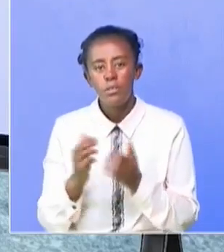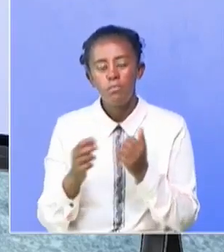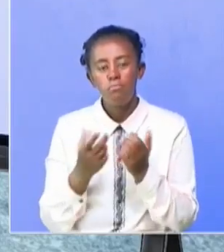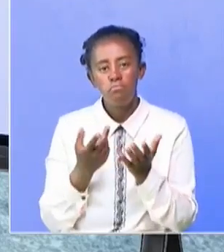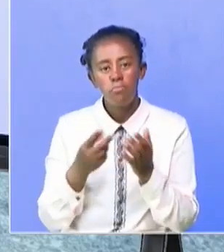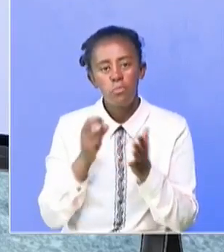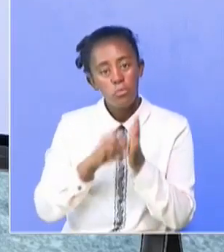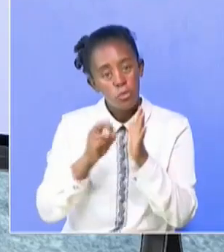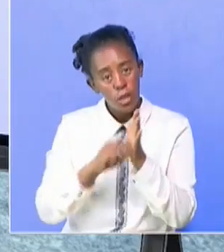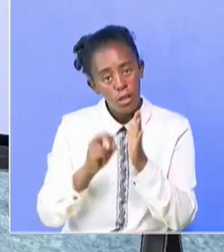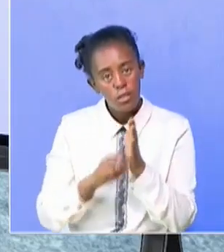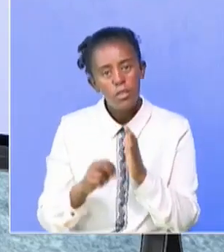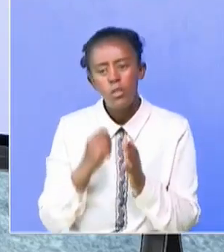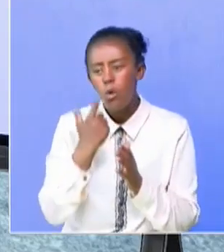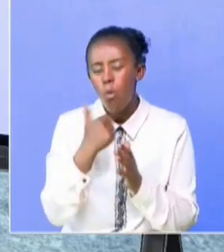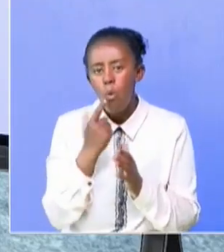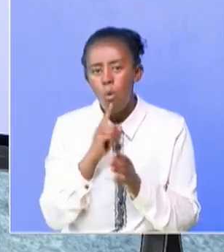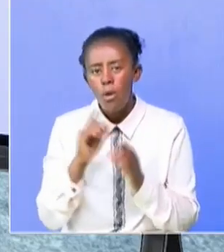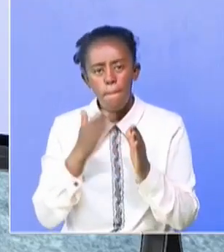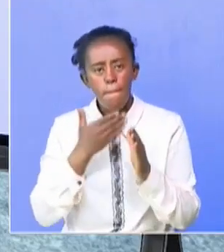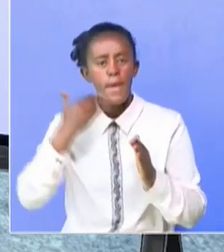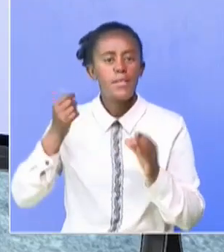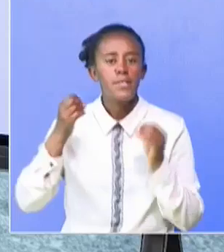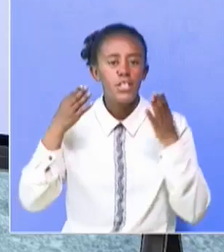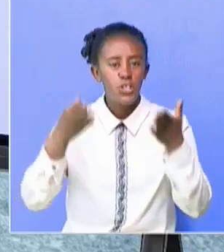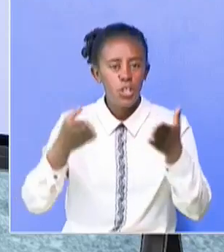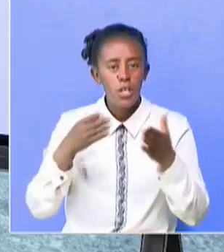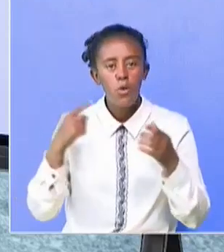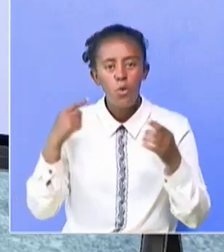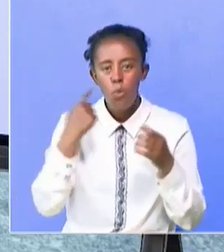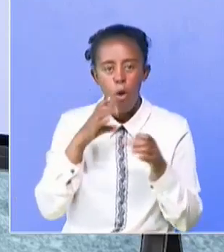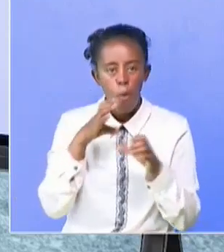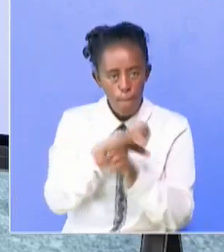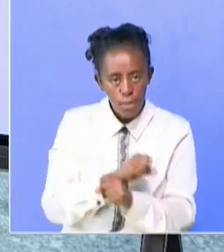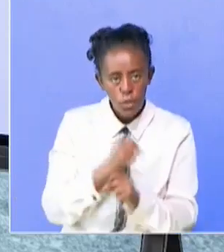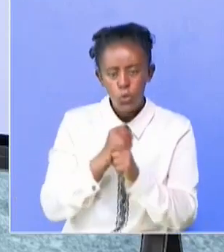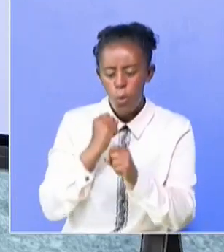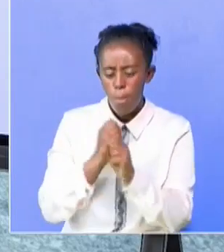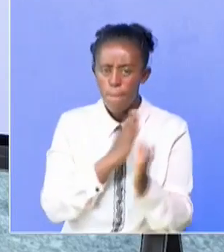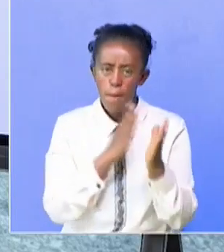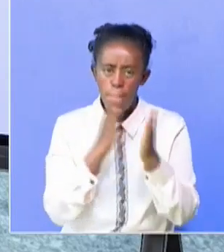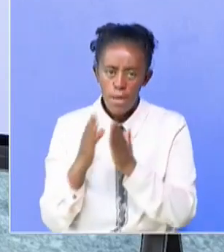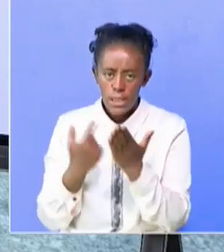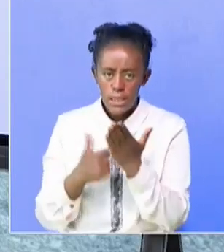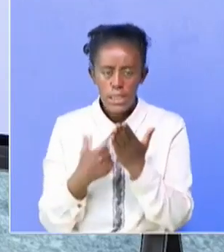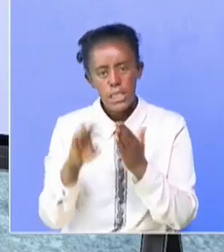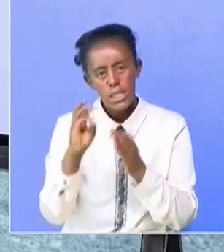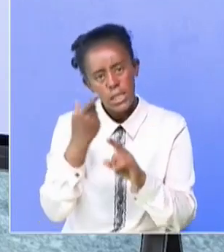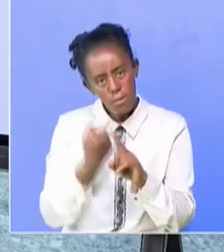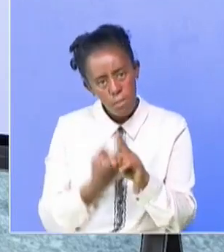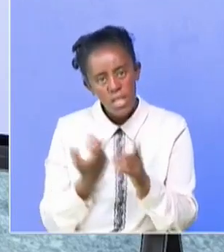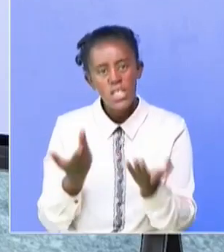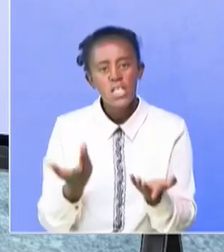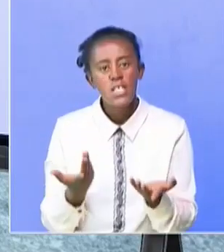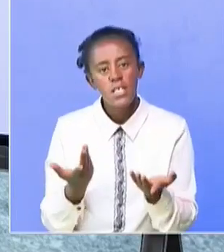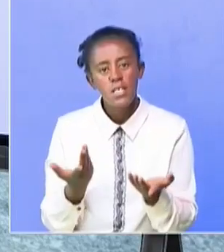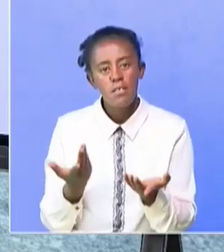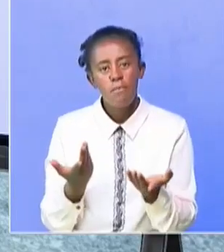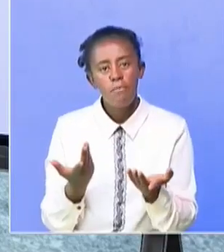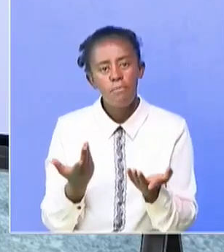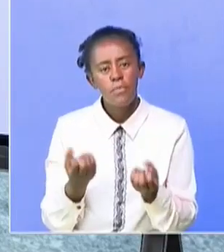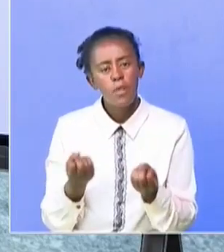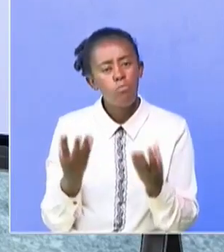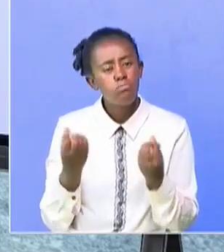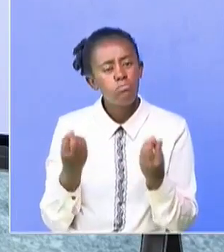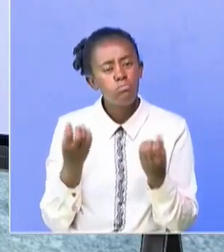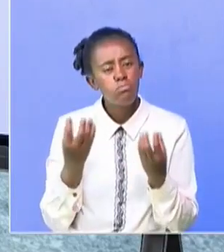school? Who are the best teachers who accomplished their job properly within these 6 months?